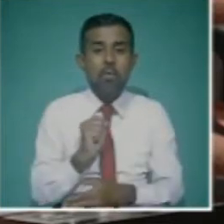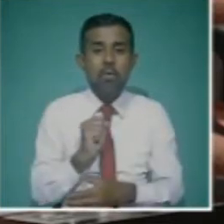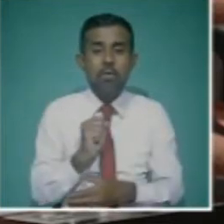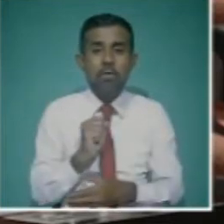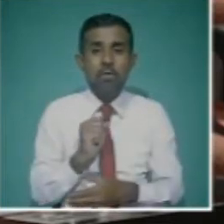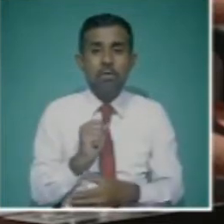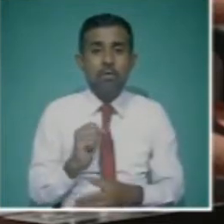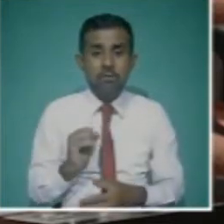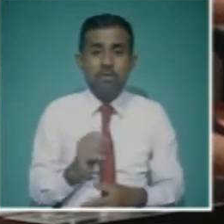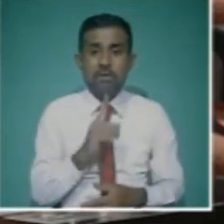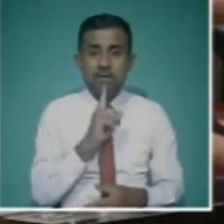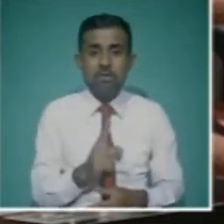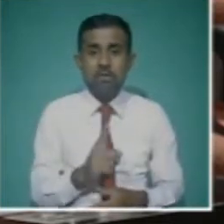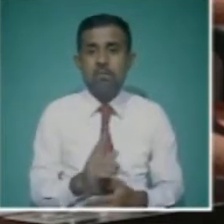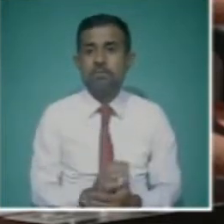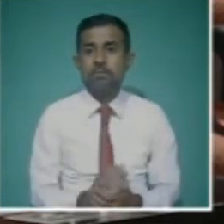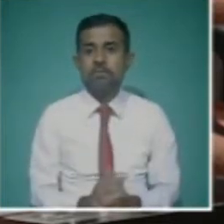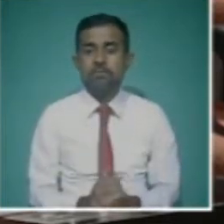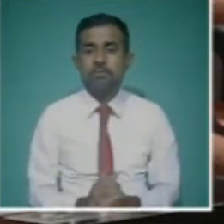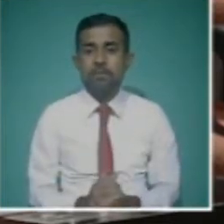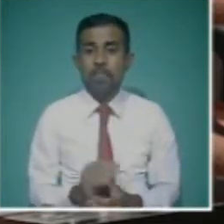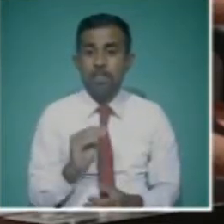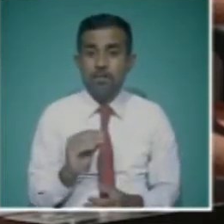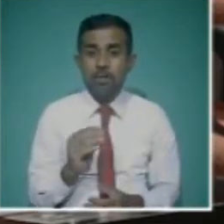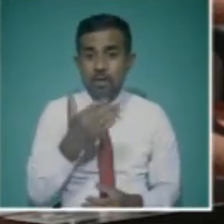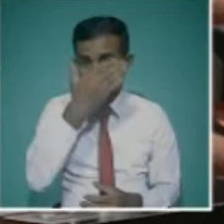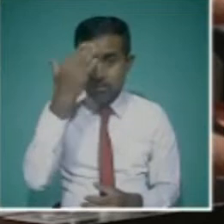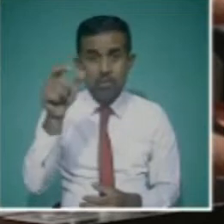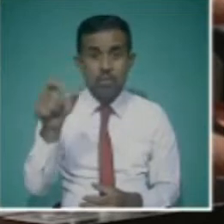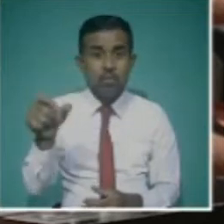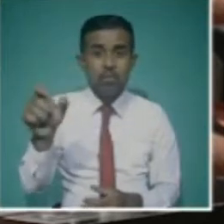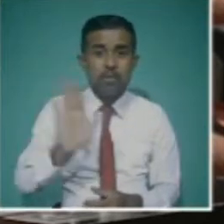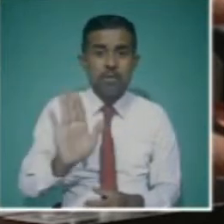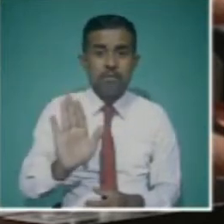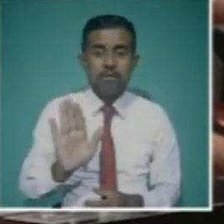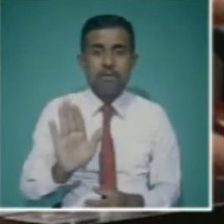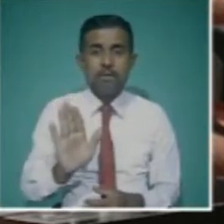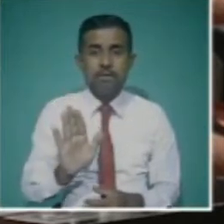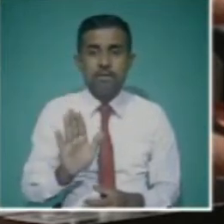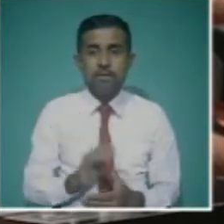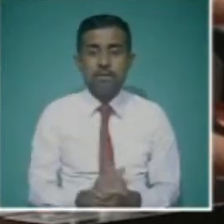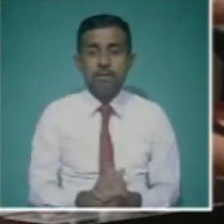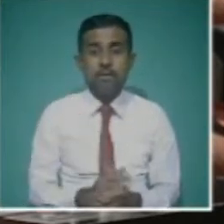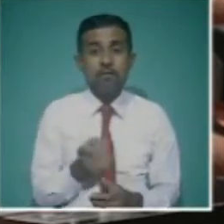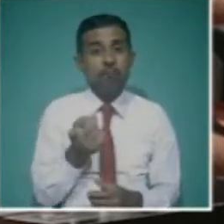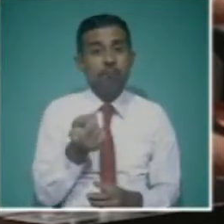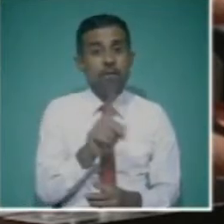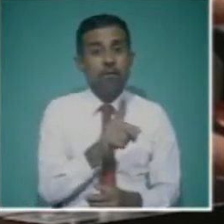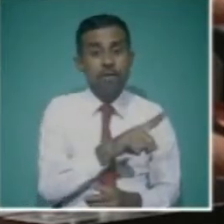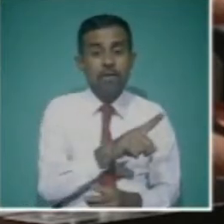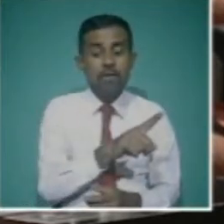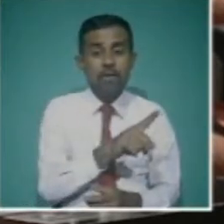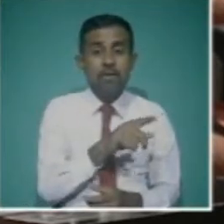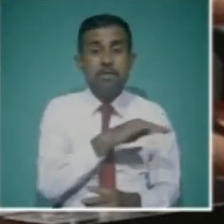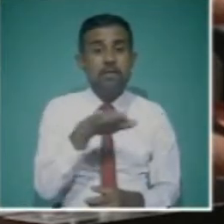But if you ask not just the Tamils, if you ask other members of